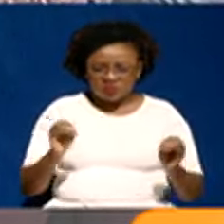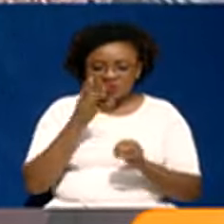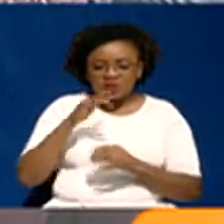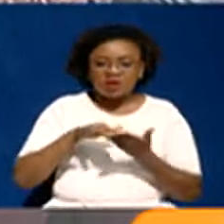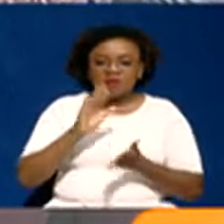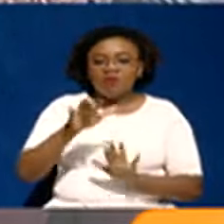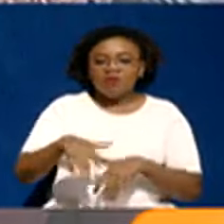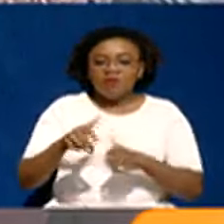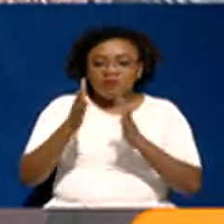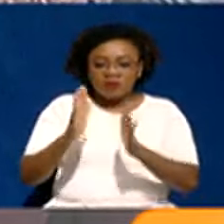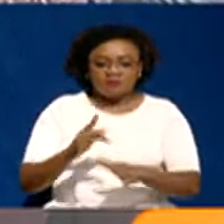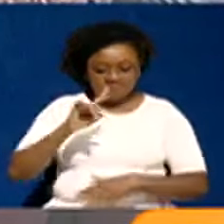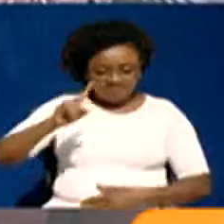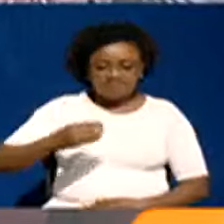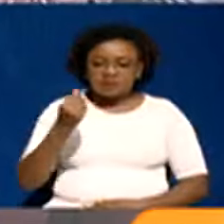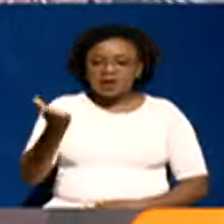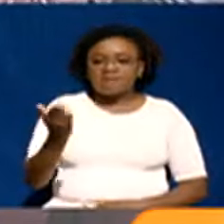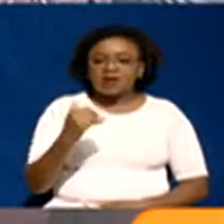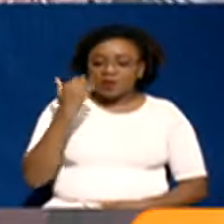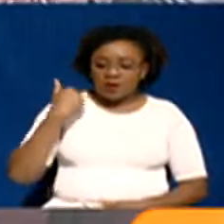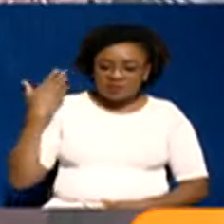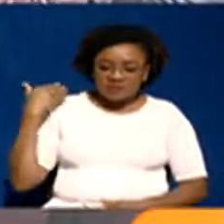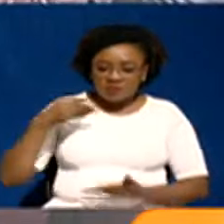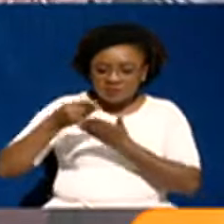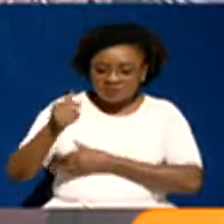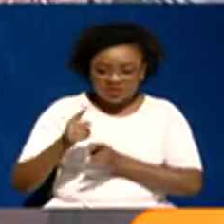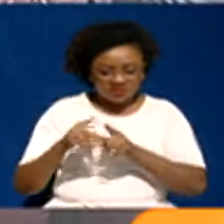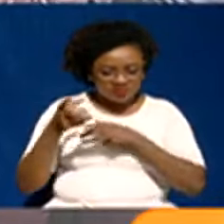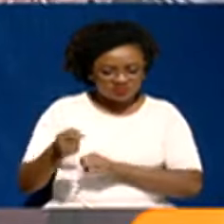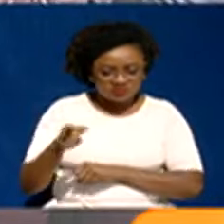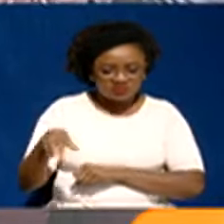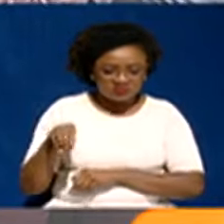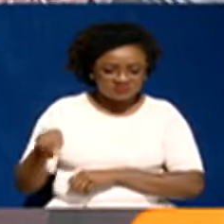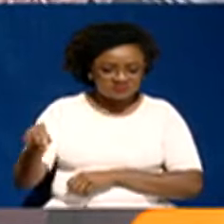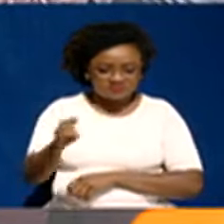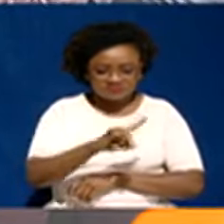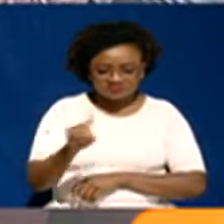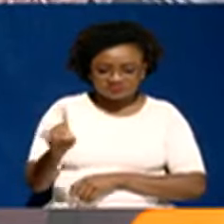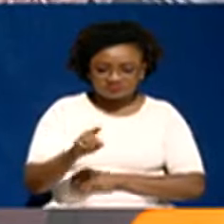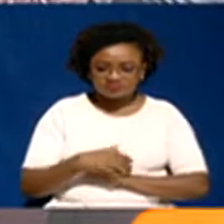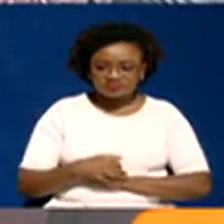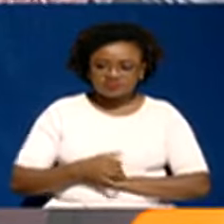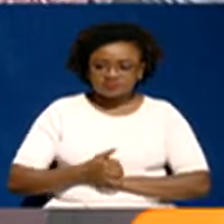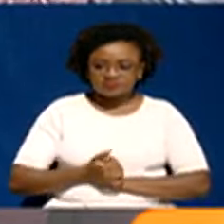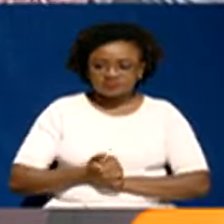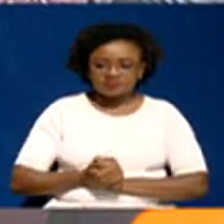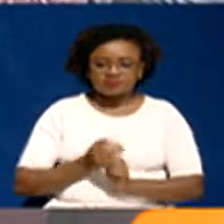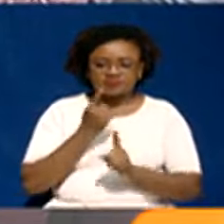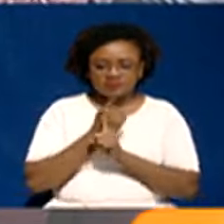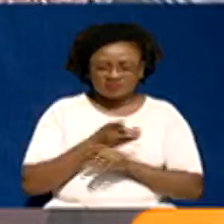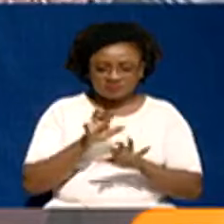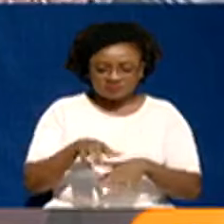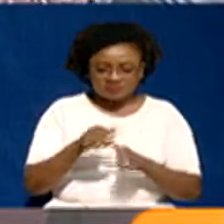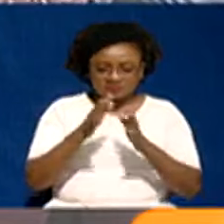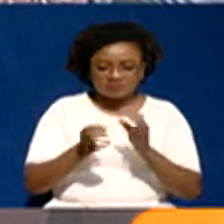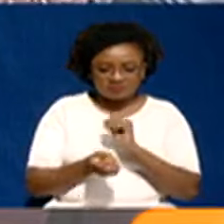farmers continue to demand refunds for their money, citing lack of confidence in the product issued. In Kisumu County, small-scale farmers expressed